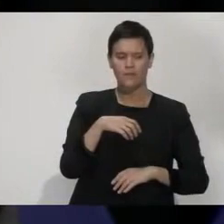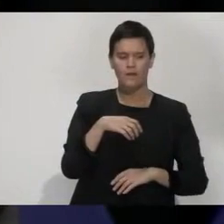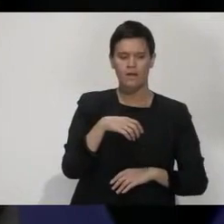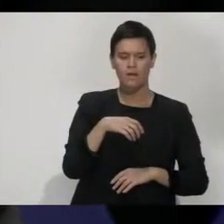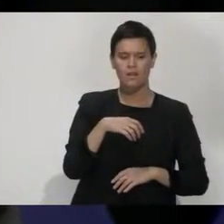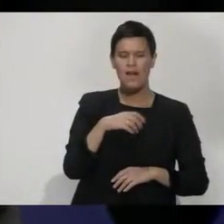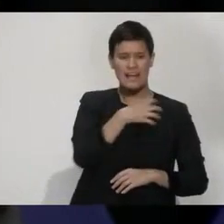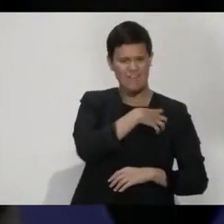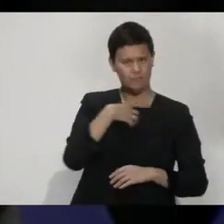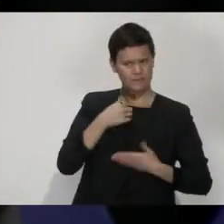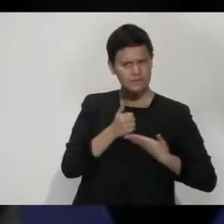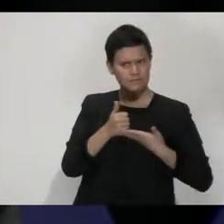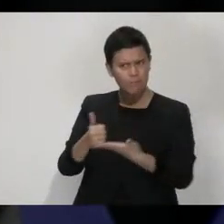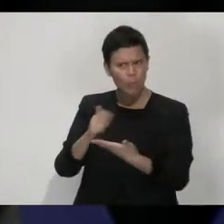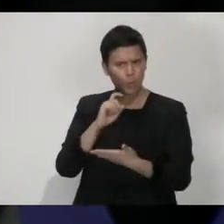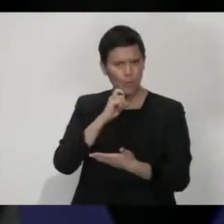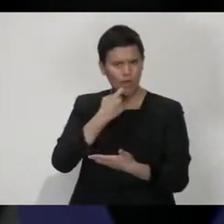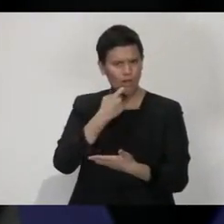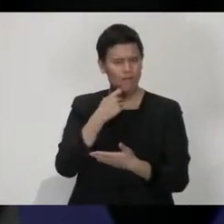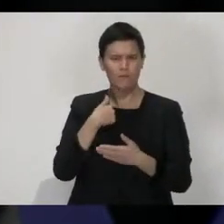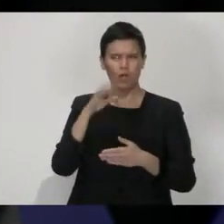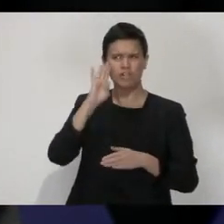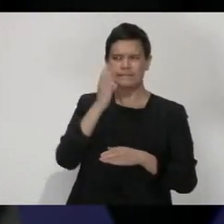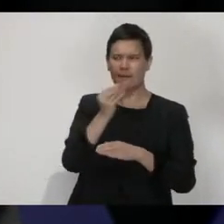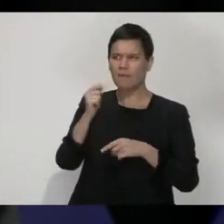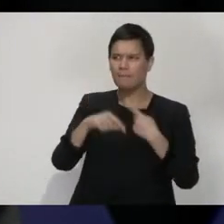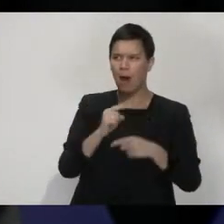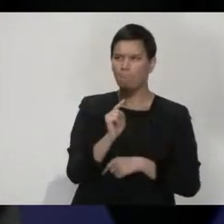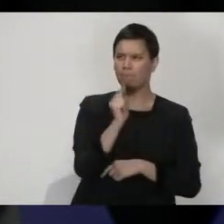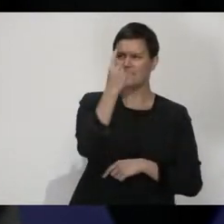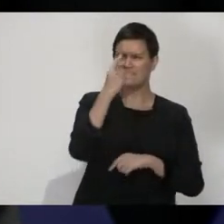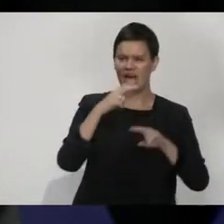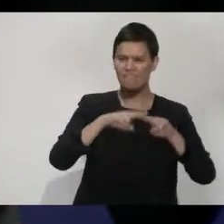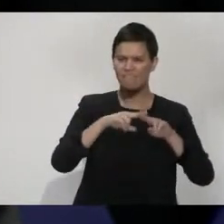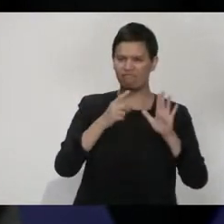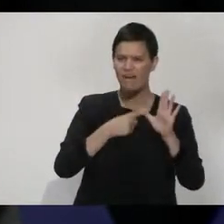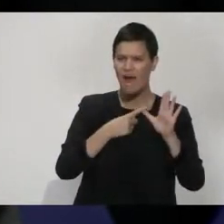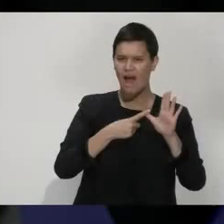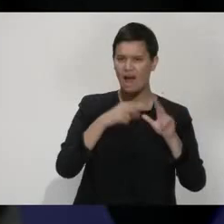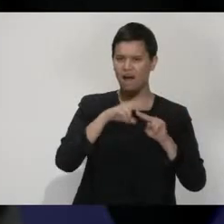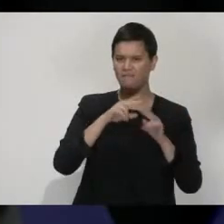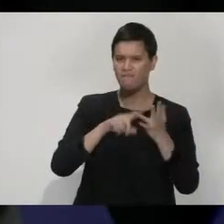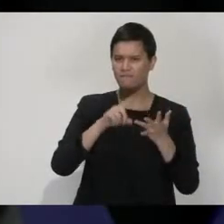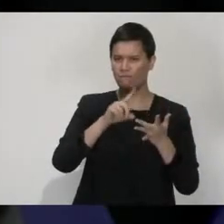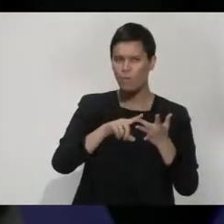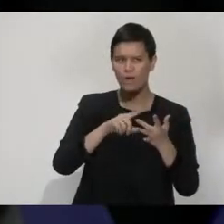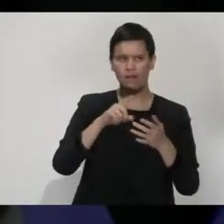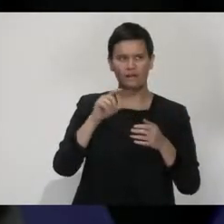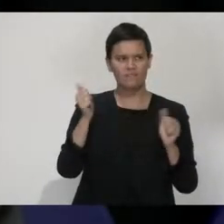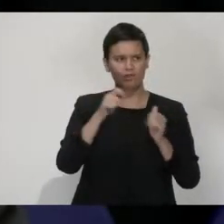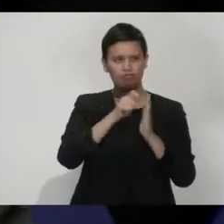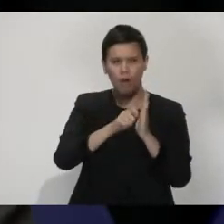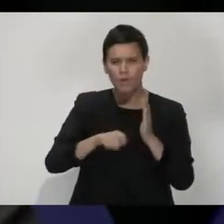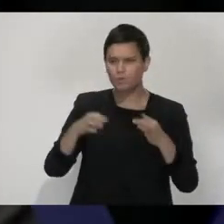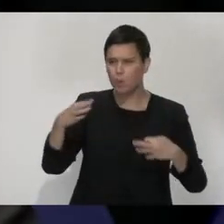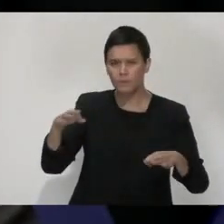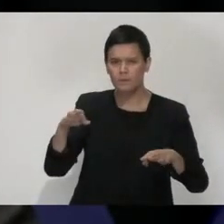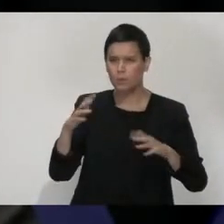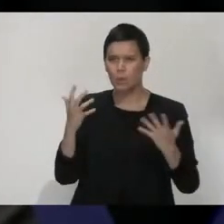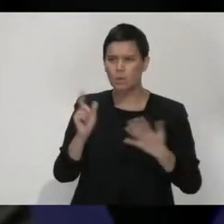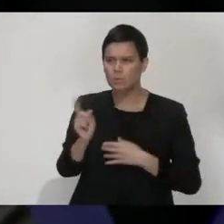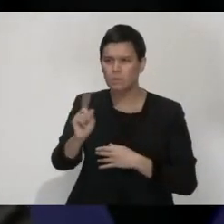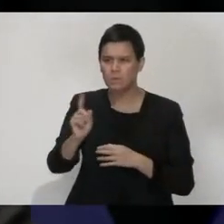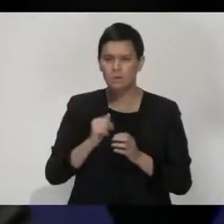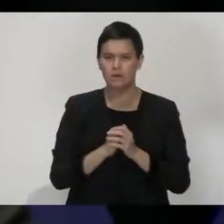and that he's speaking with you about that. Is that likely to go to Cabinet soon, and what can you tell us about what that looks like? I haven't received that